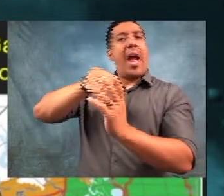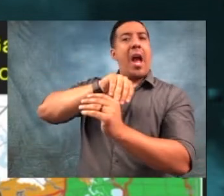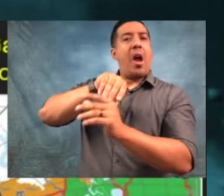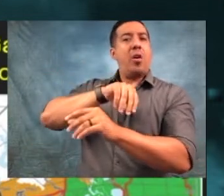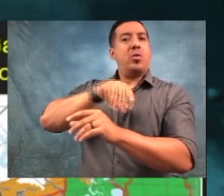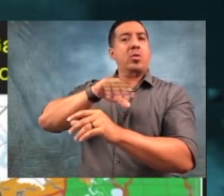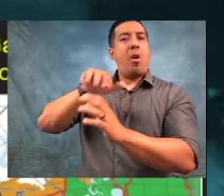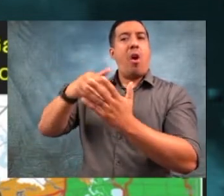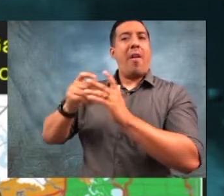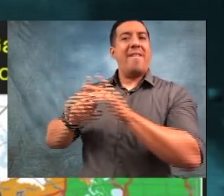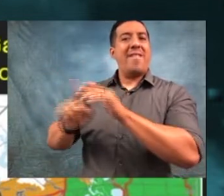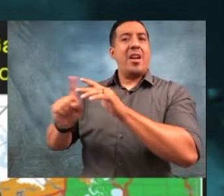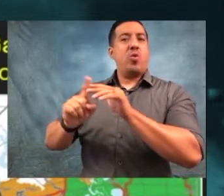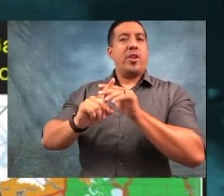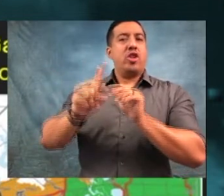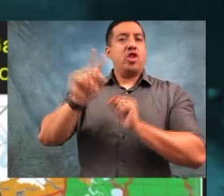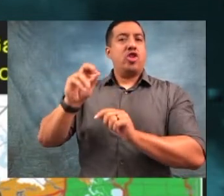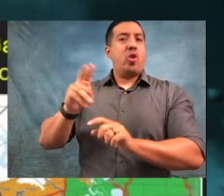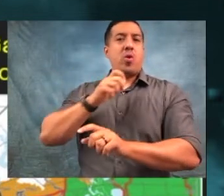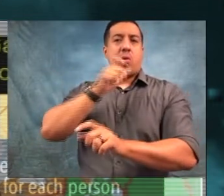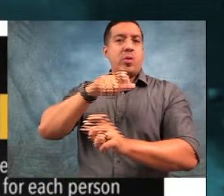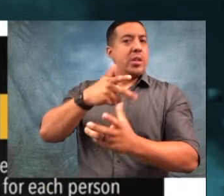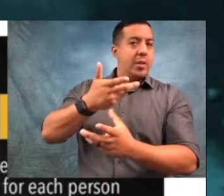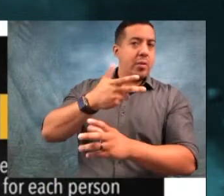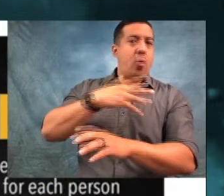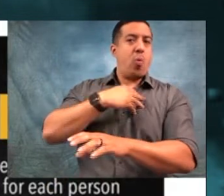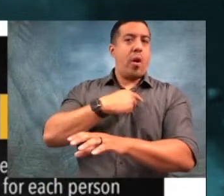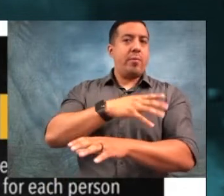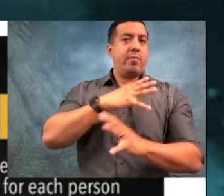the traditional evacuation zones.